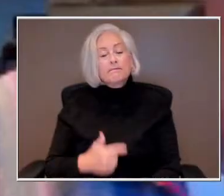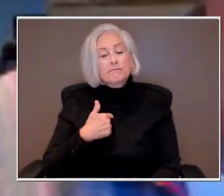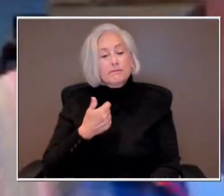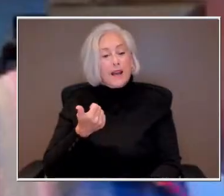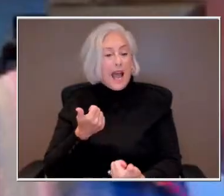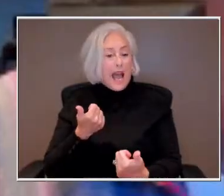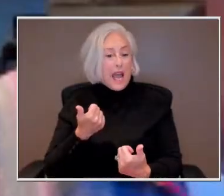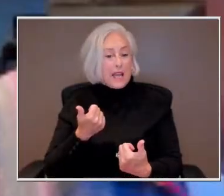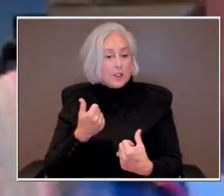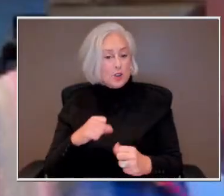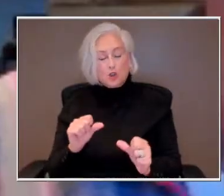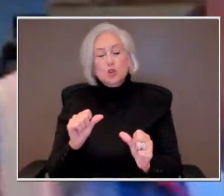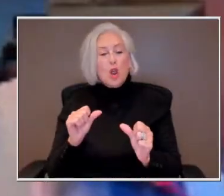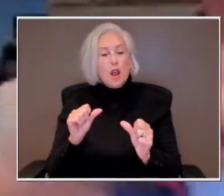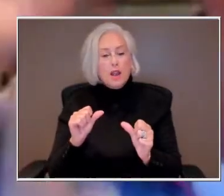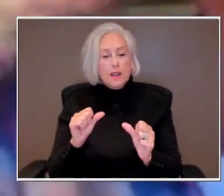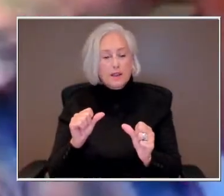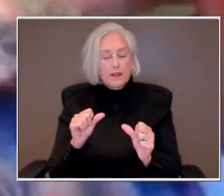he